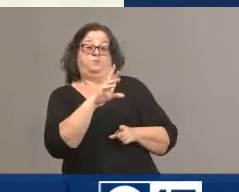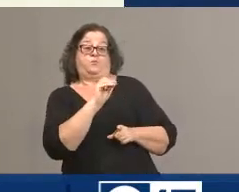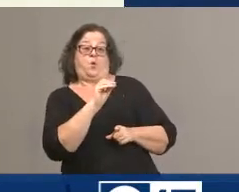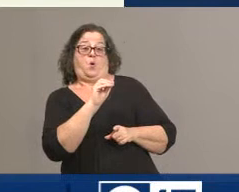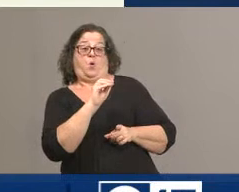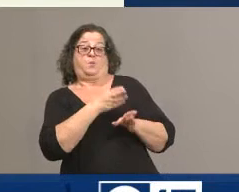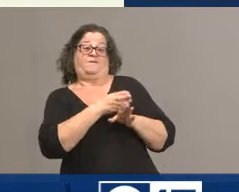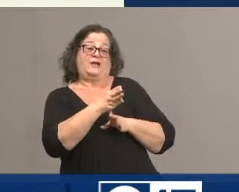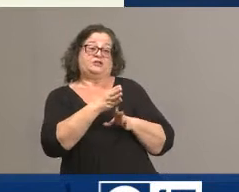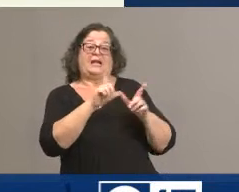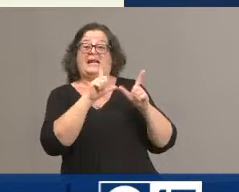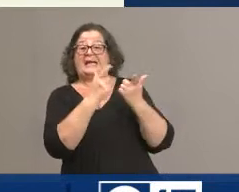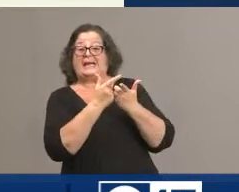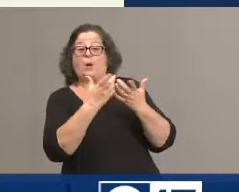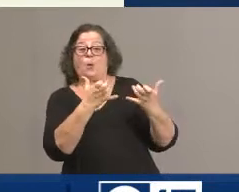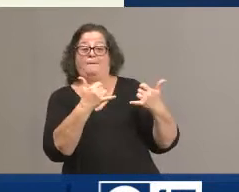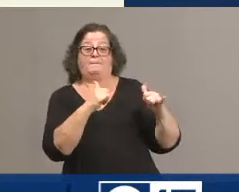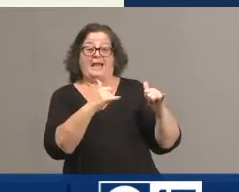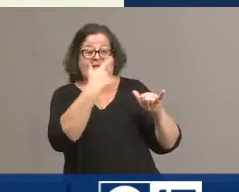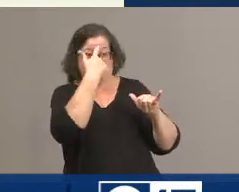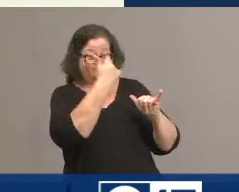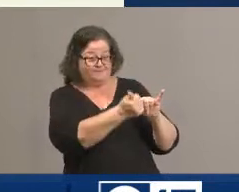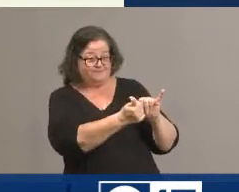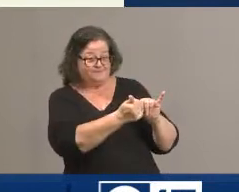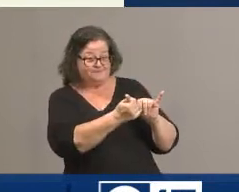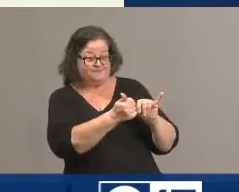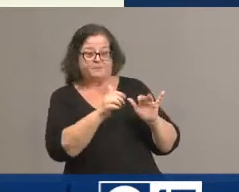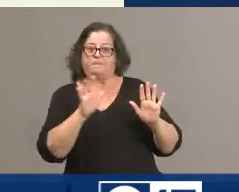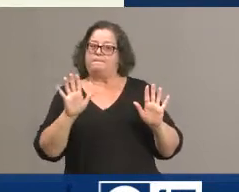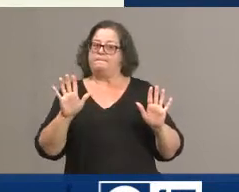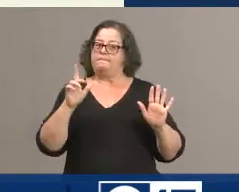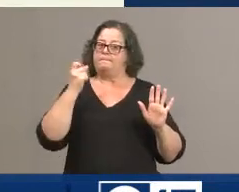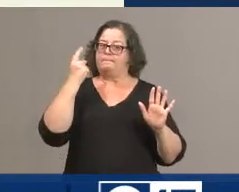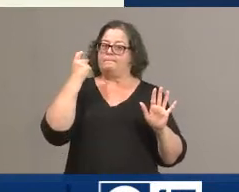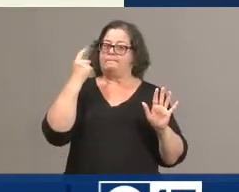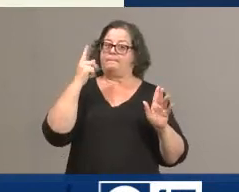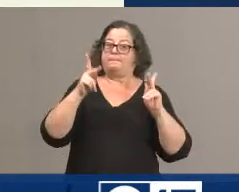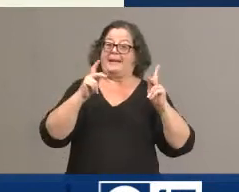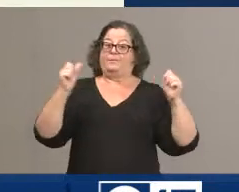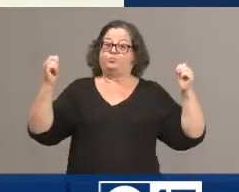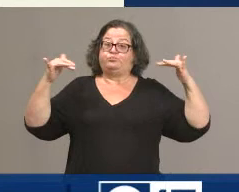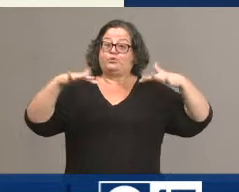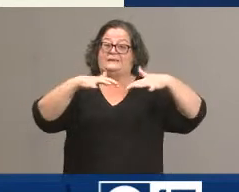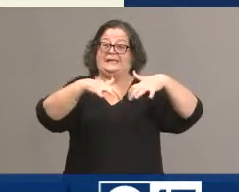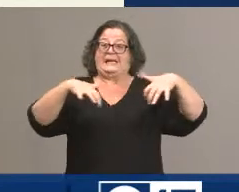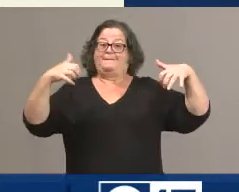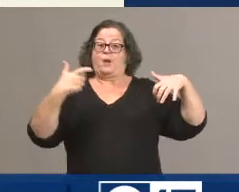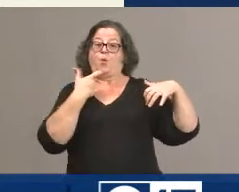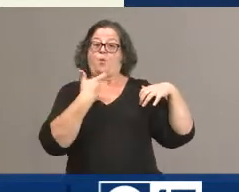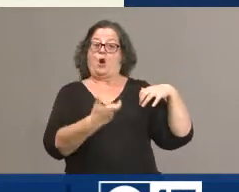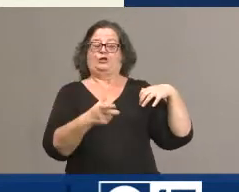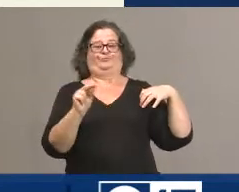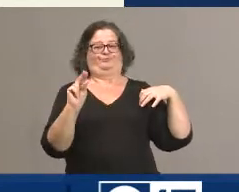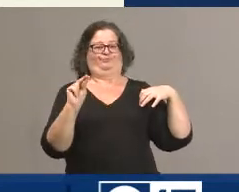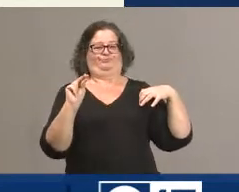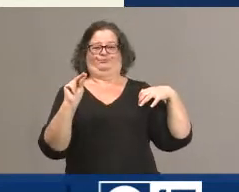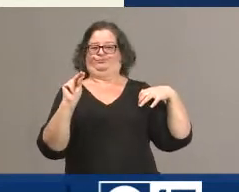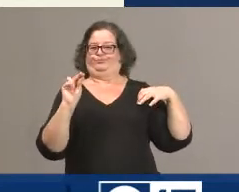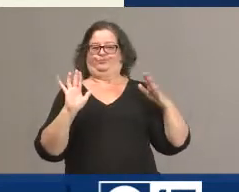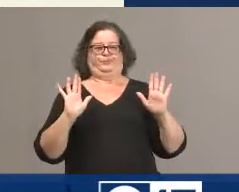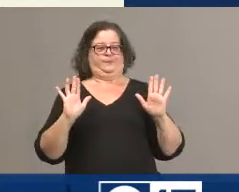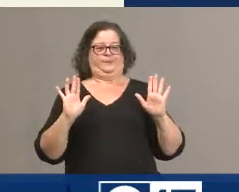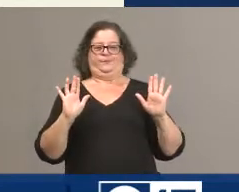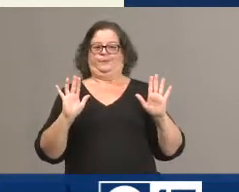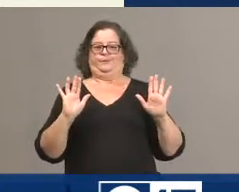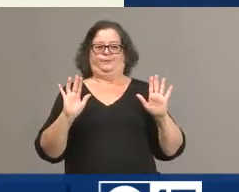basis at this point in time. And we're working with county health officials to advise on youth